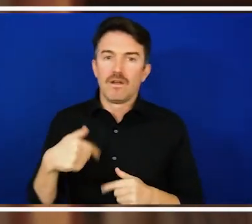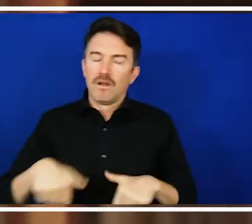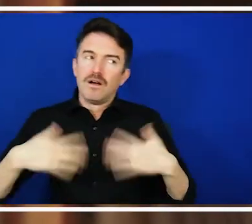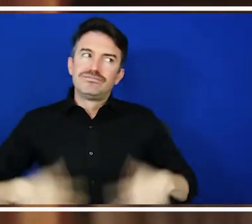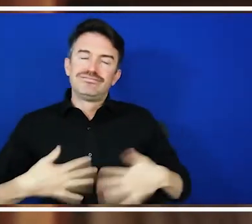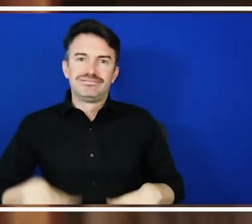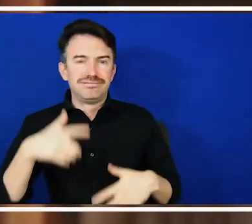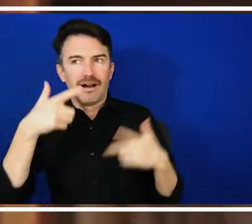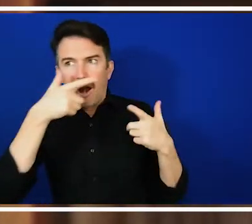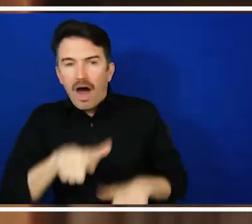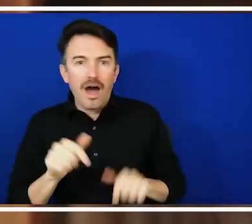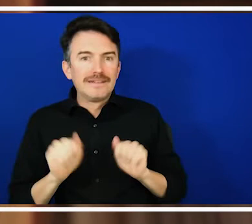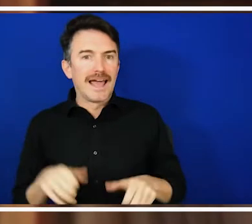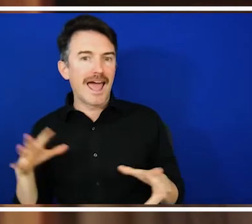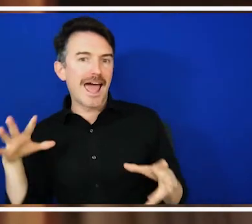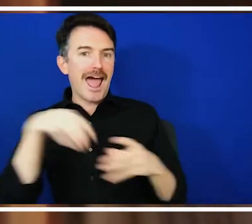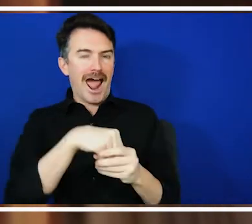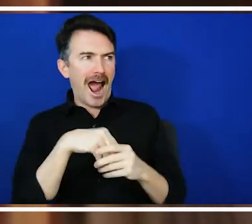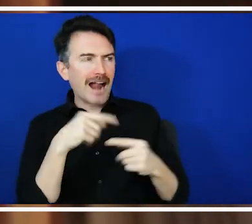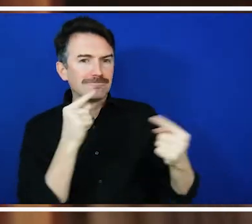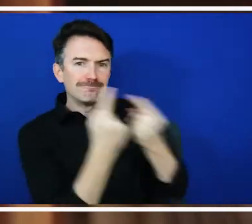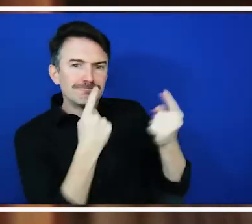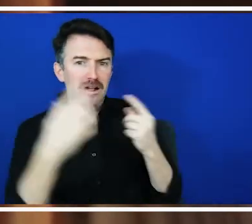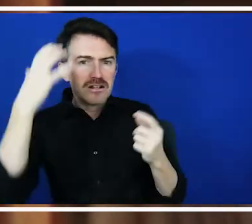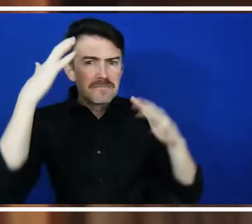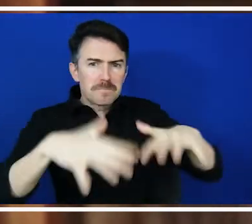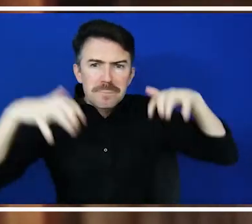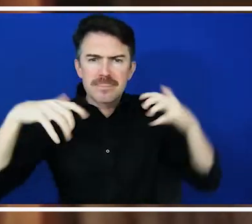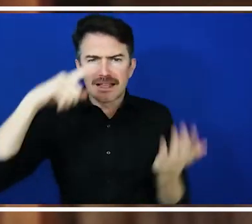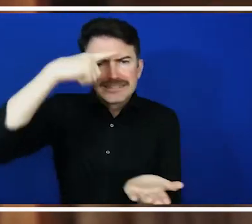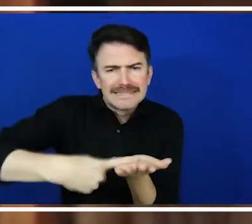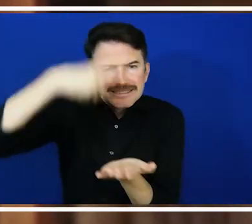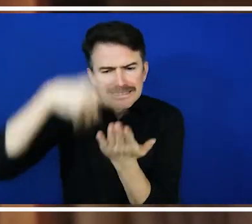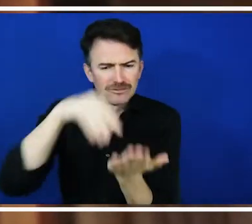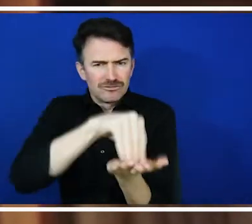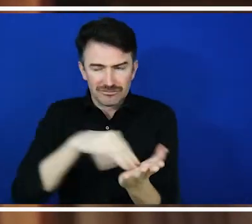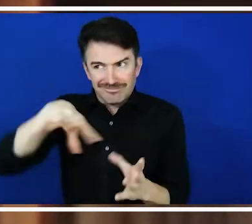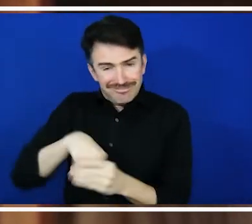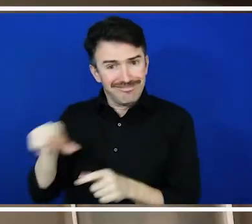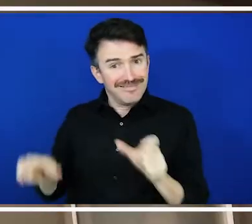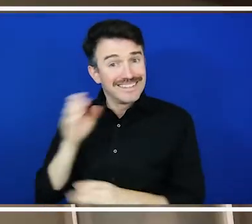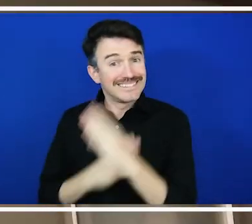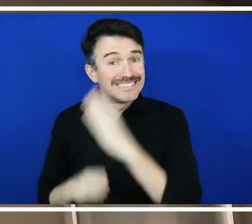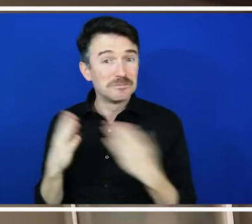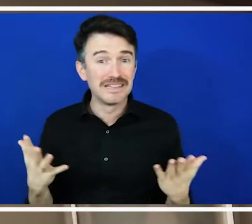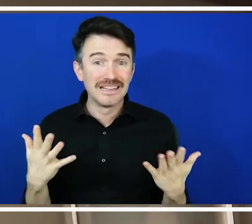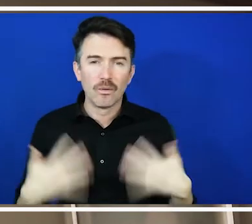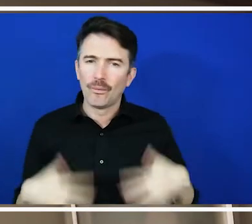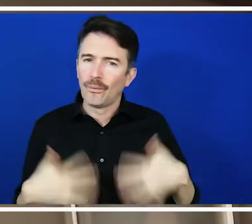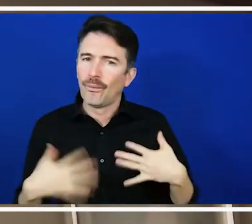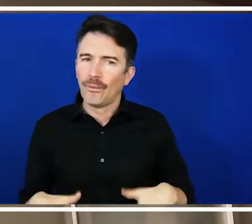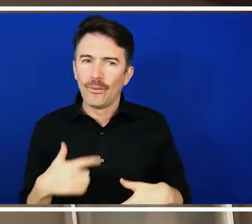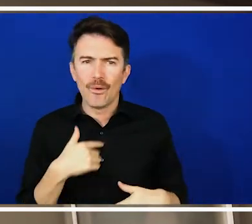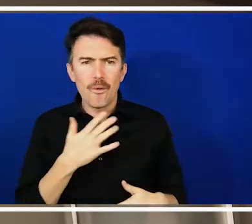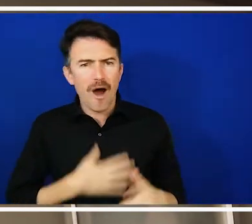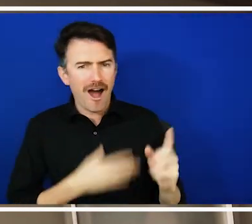We've been lucky that since the start, public and private decision makers have taken us into account. We could tell that a lot of them